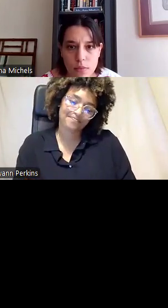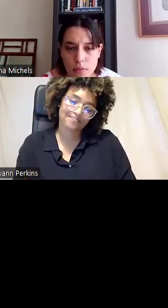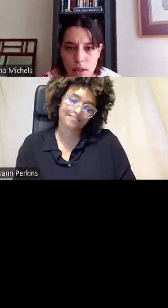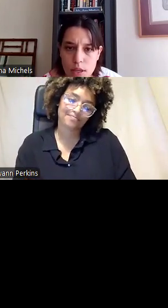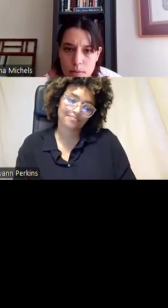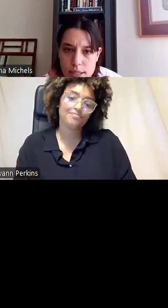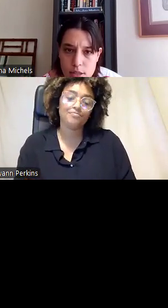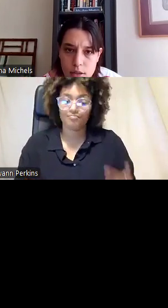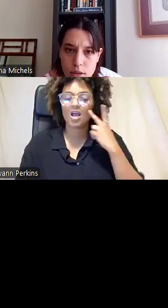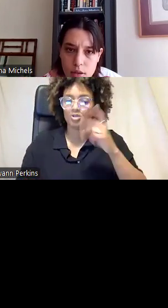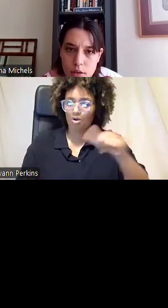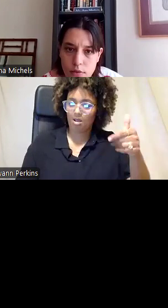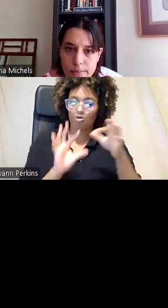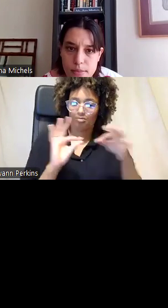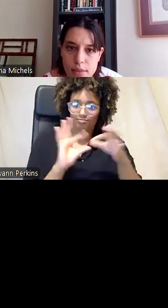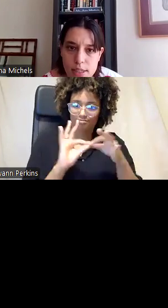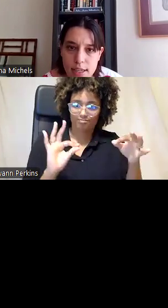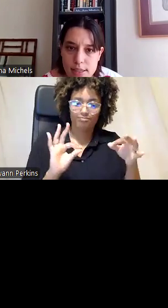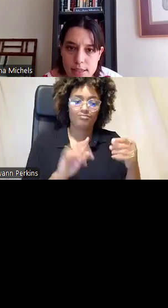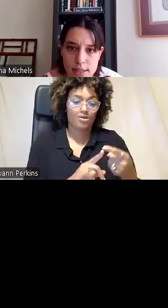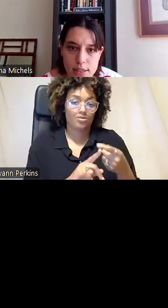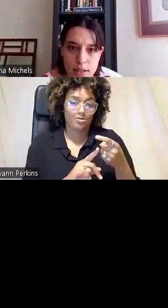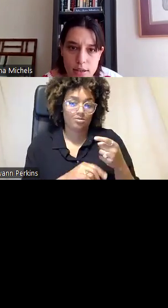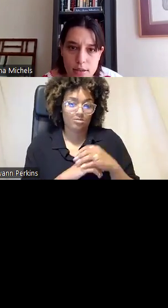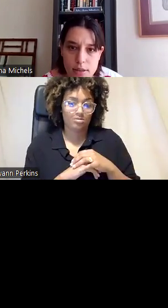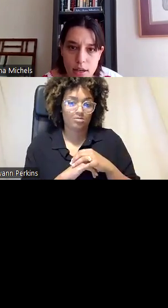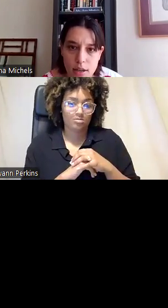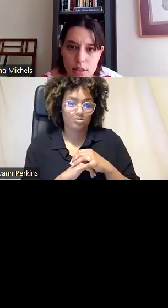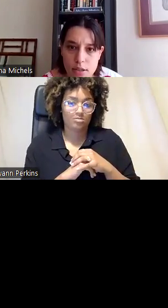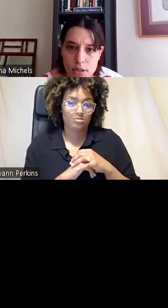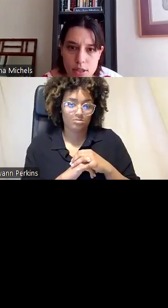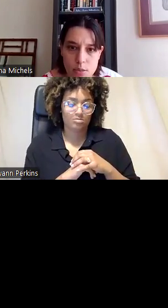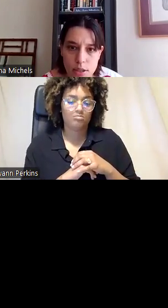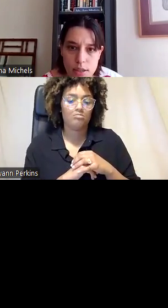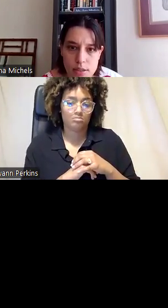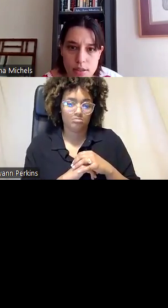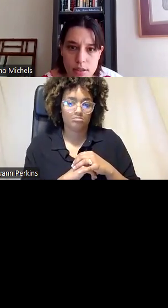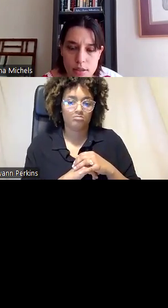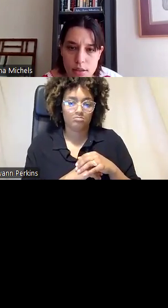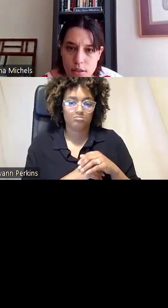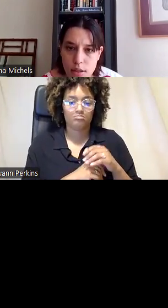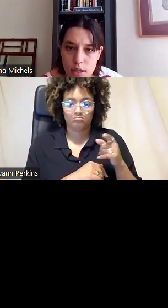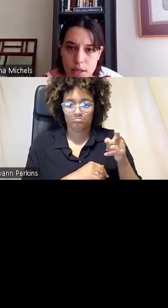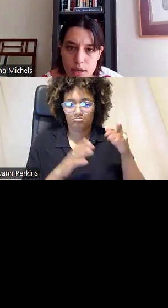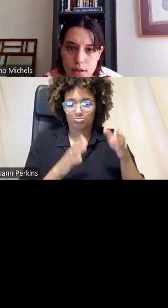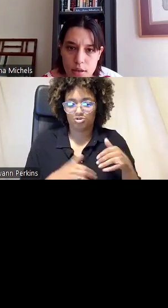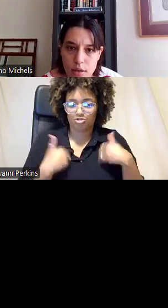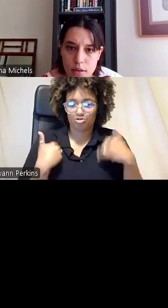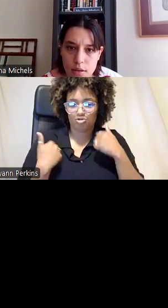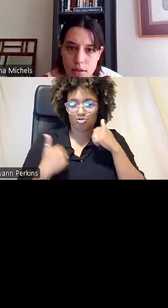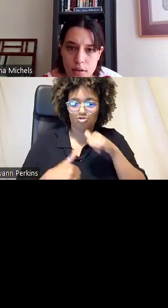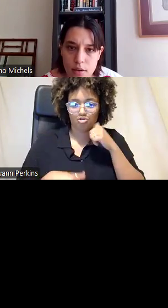then there was another message from Success. Lizzie is a young girl who was in college when she experienced